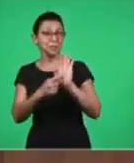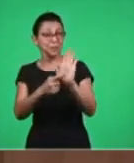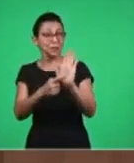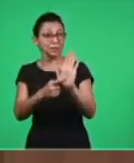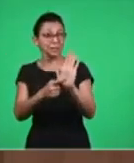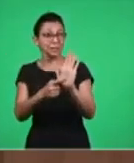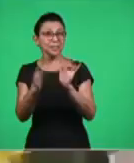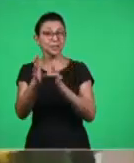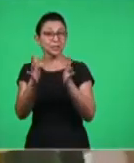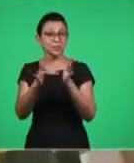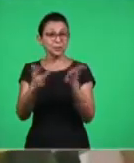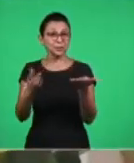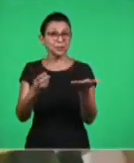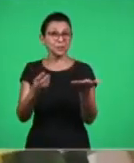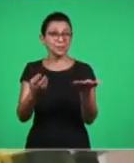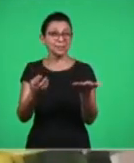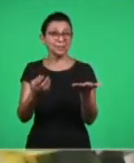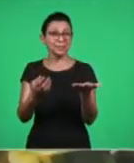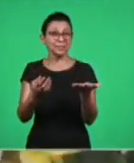Messiah.